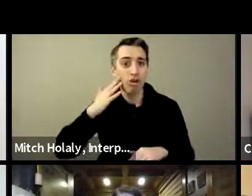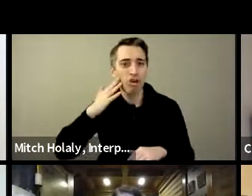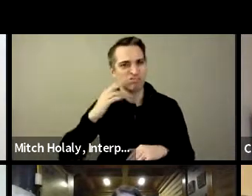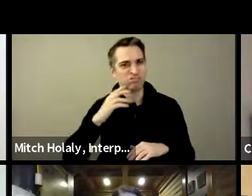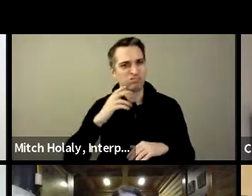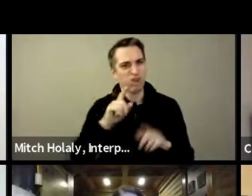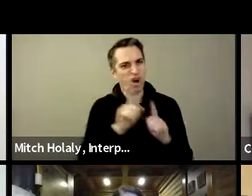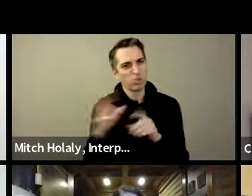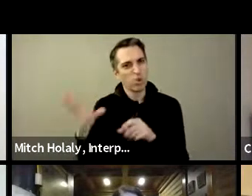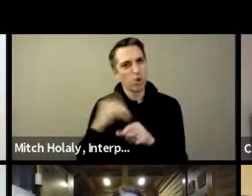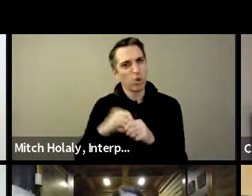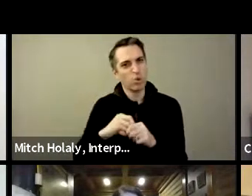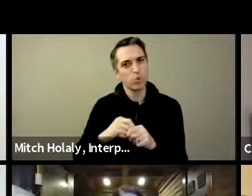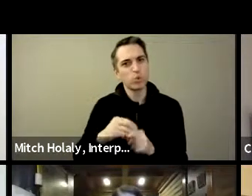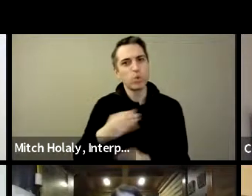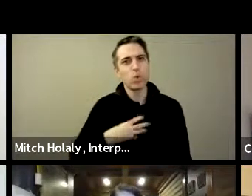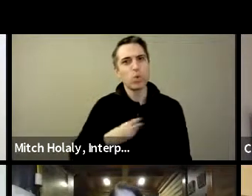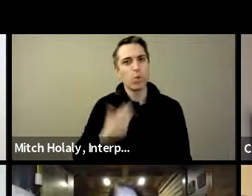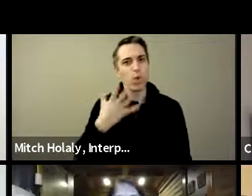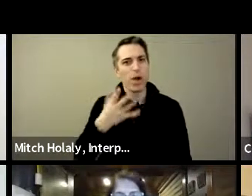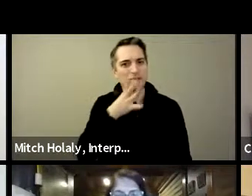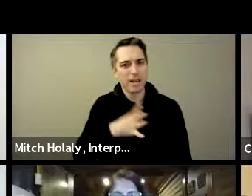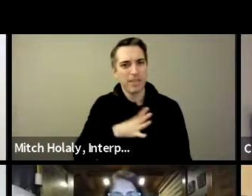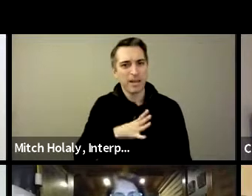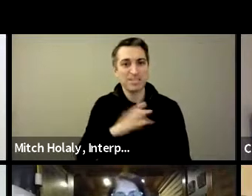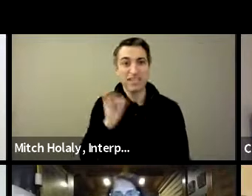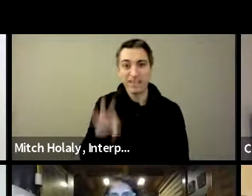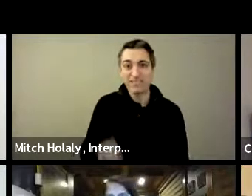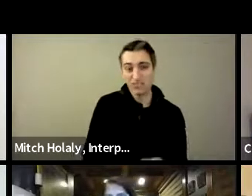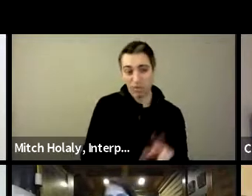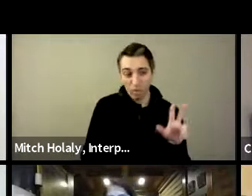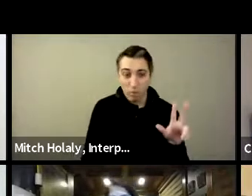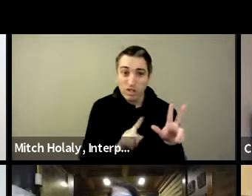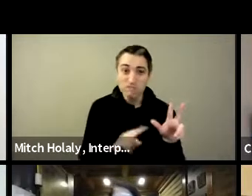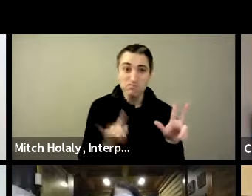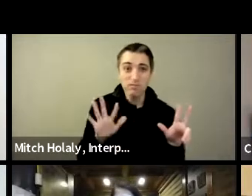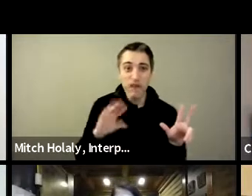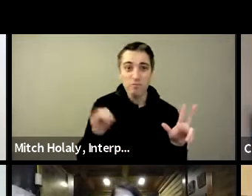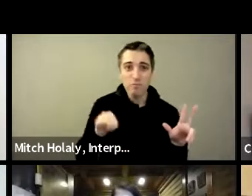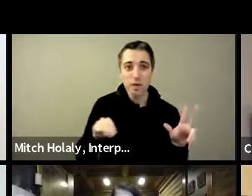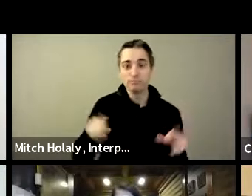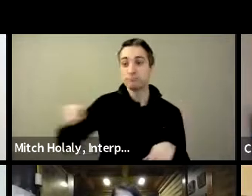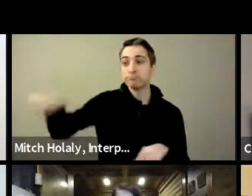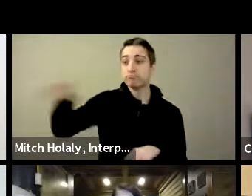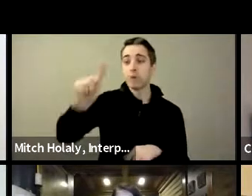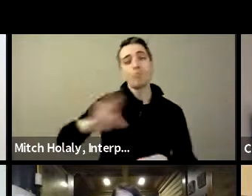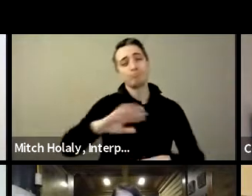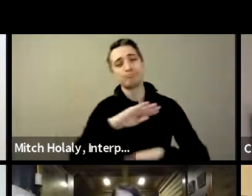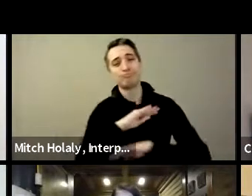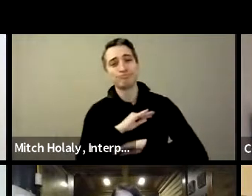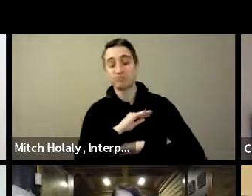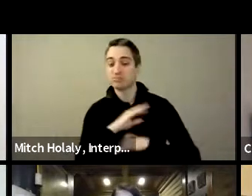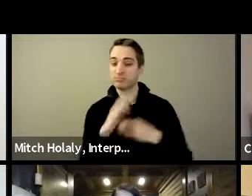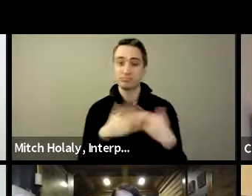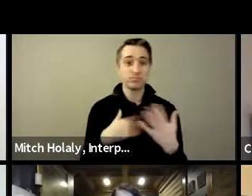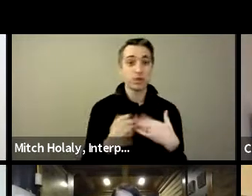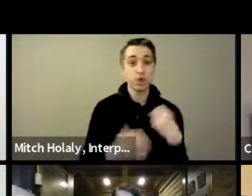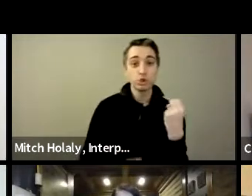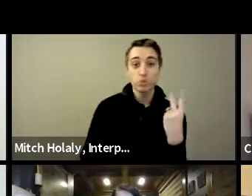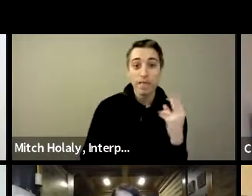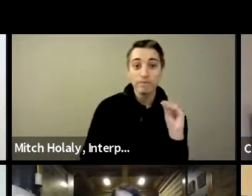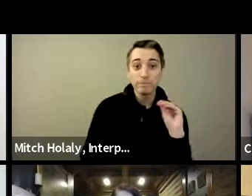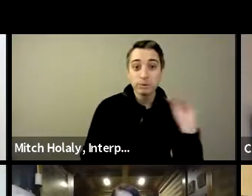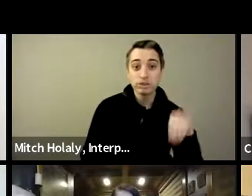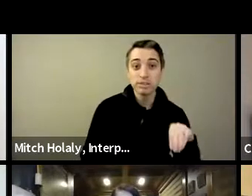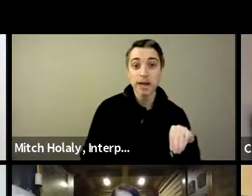is as low as 3-5%, the majority are happy, whether there's 12% African-Americans in that